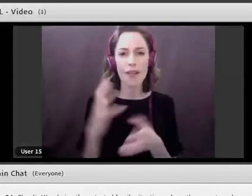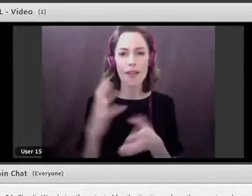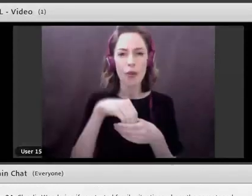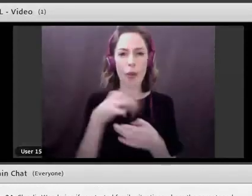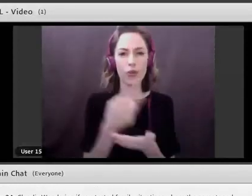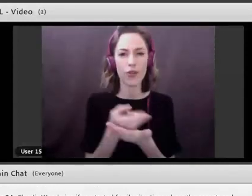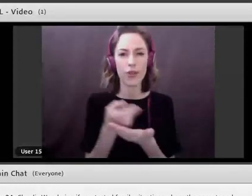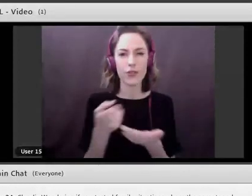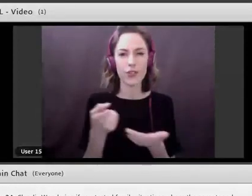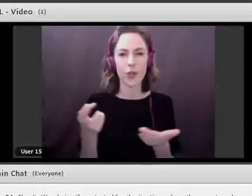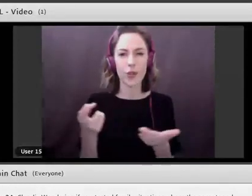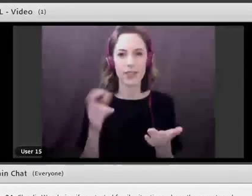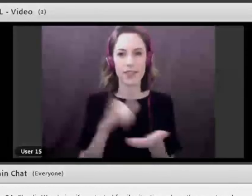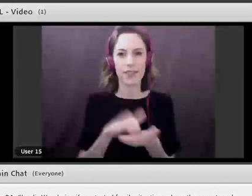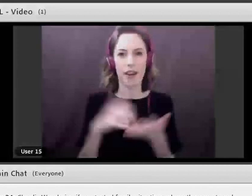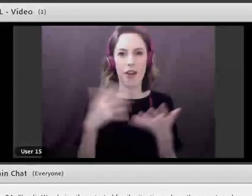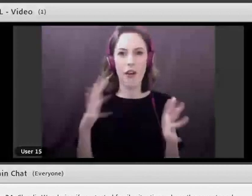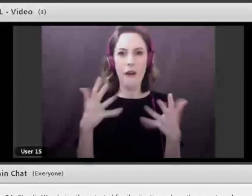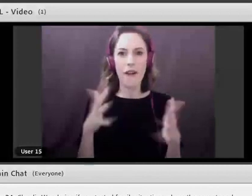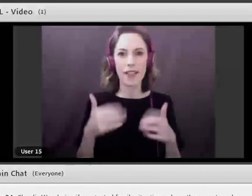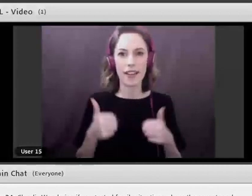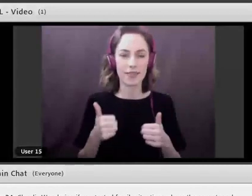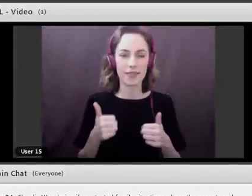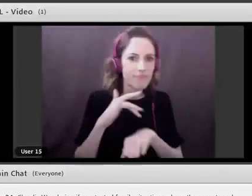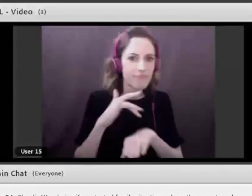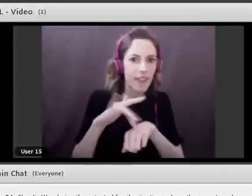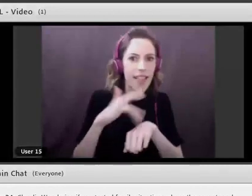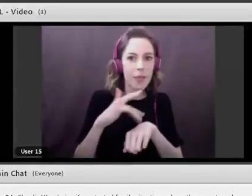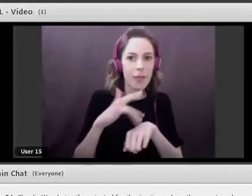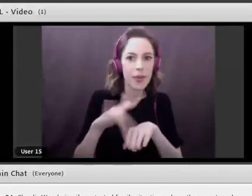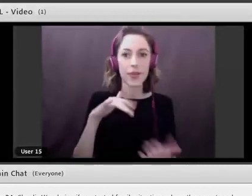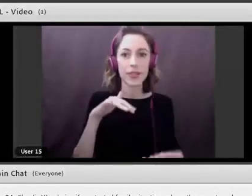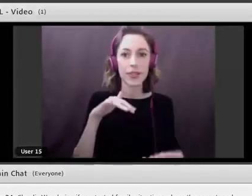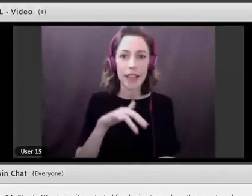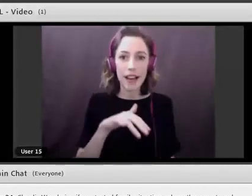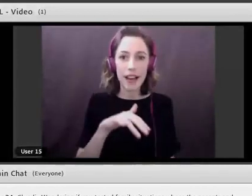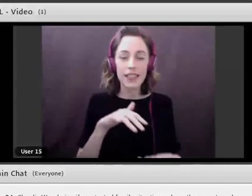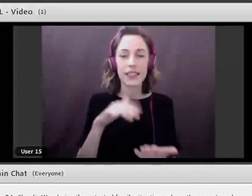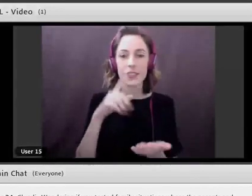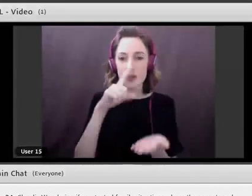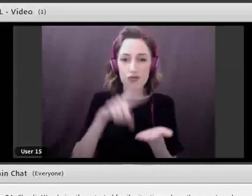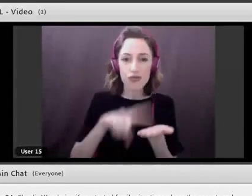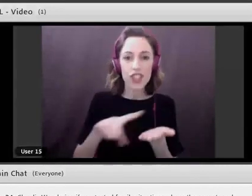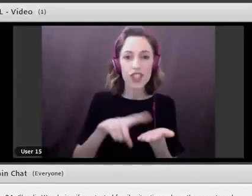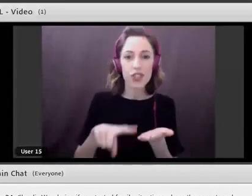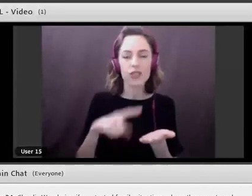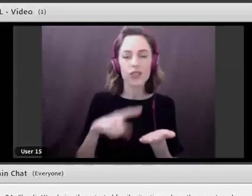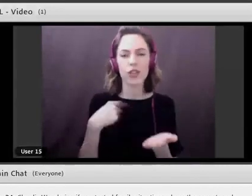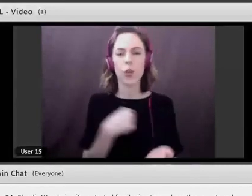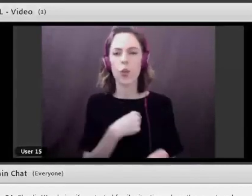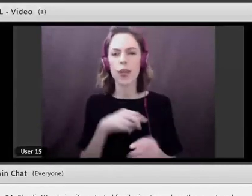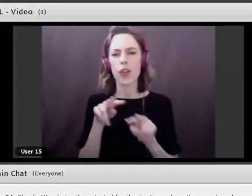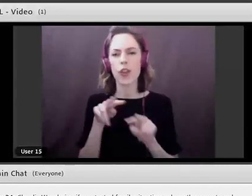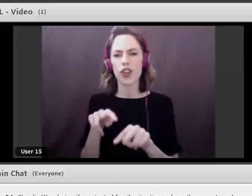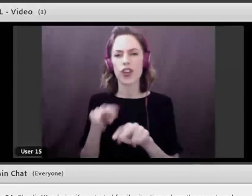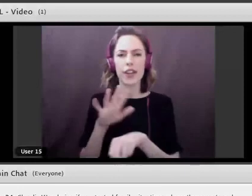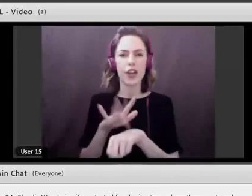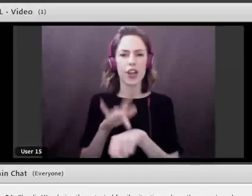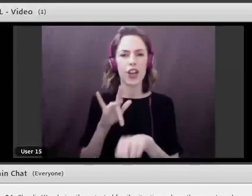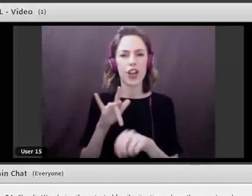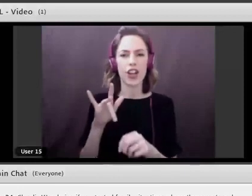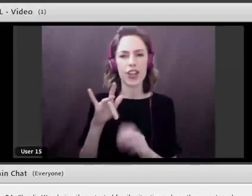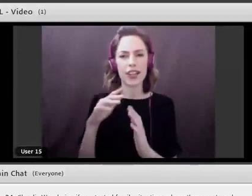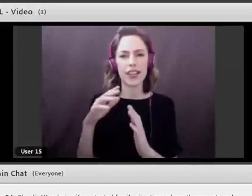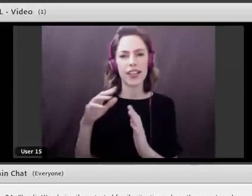that could inform, and we were looking at early grade reading and prevalence. So we want to know that, but also in terms of financial. I